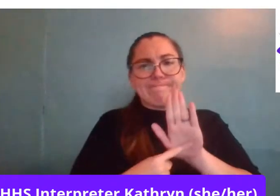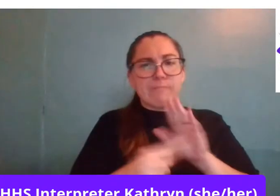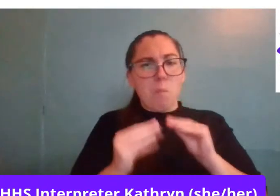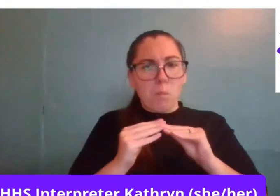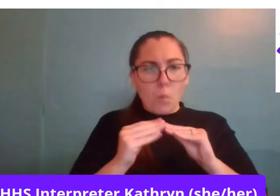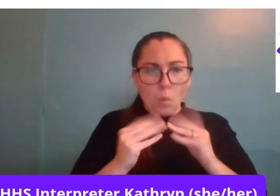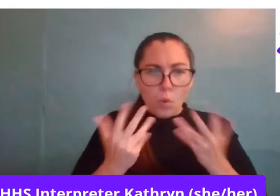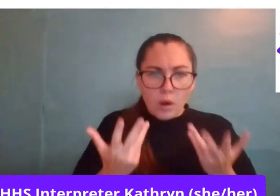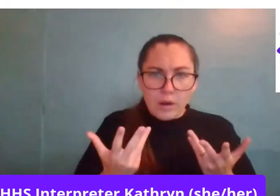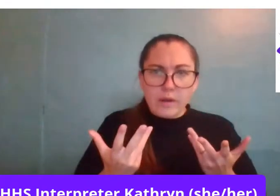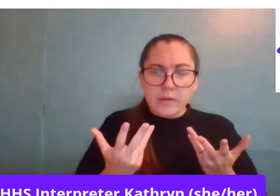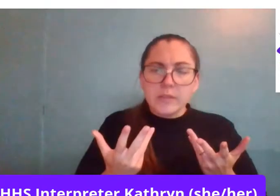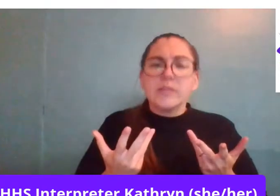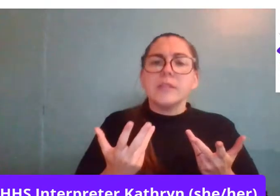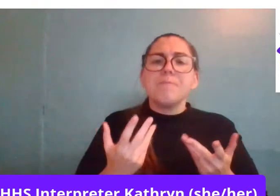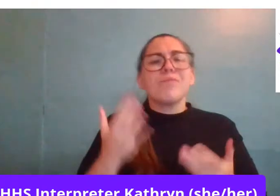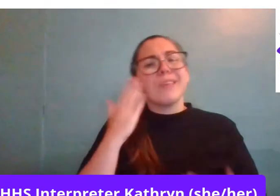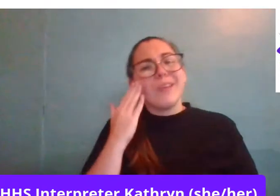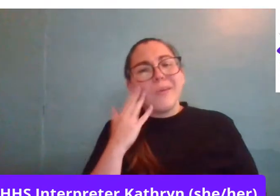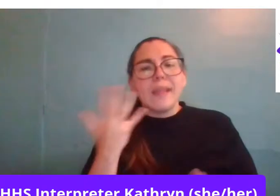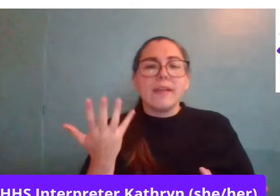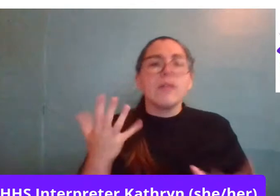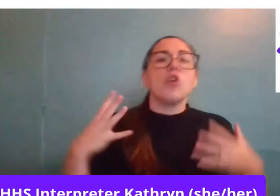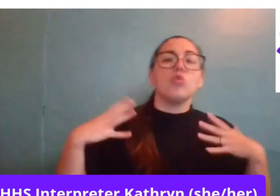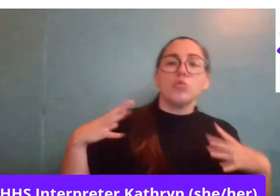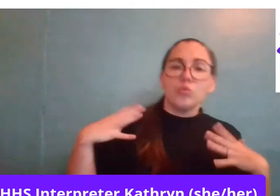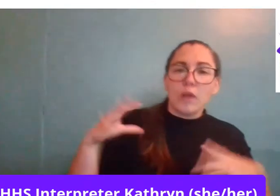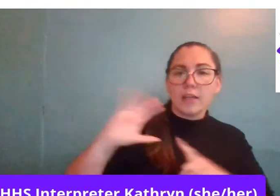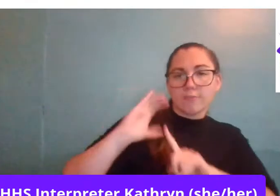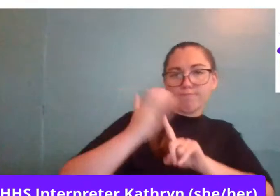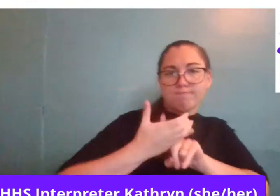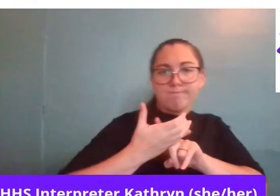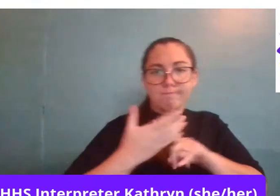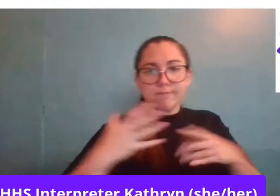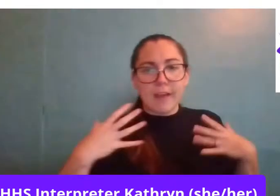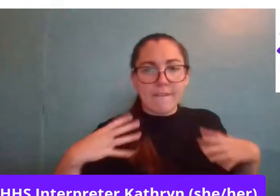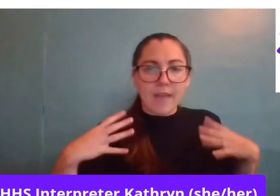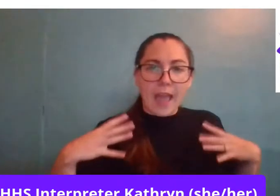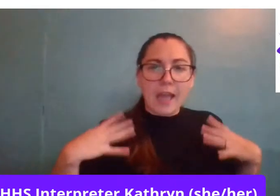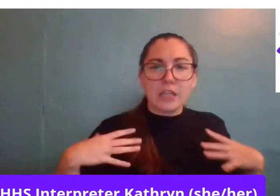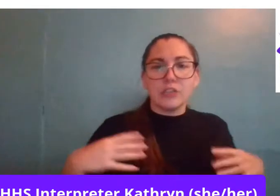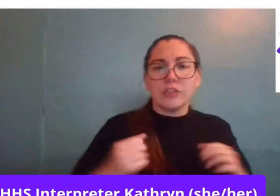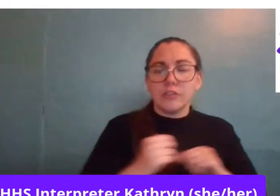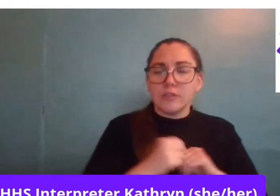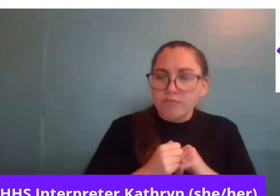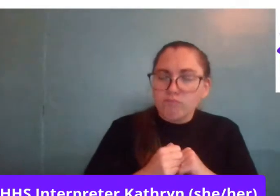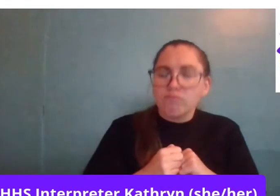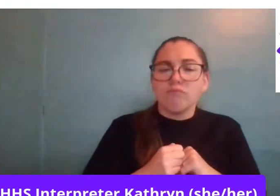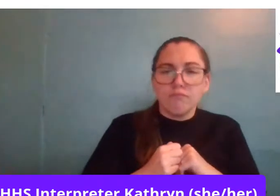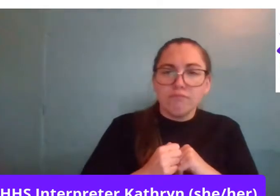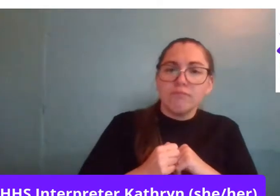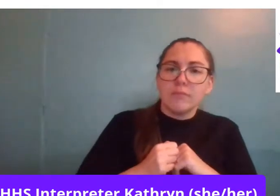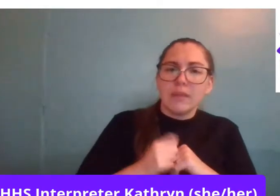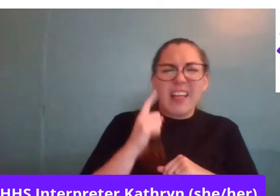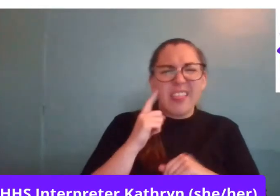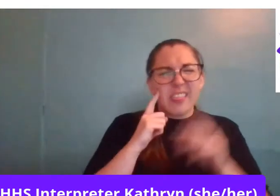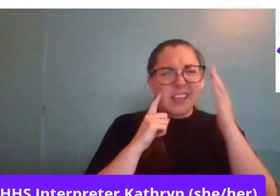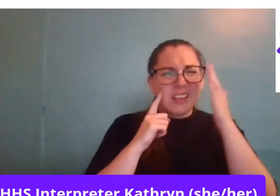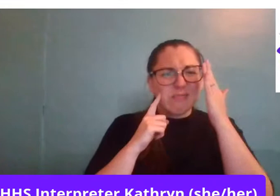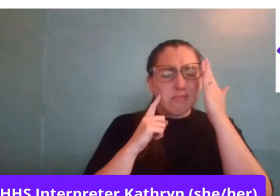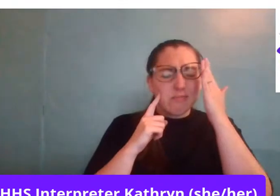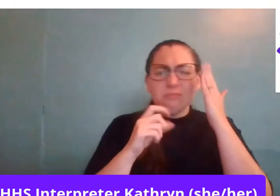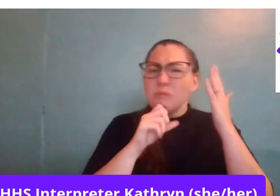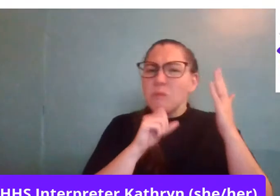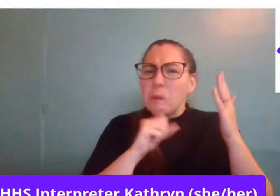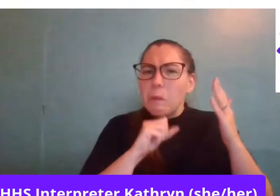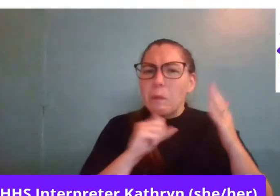um dressing fashion wise. I was what, 19